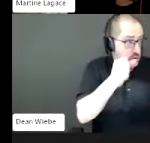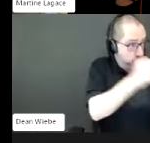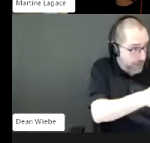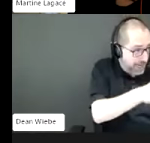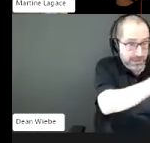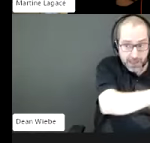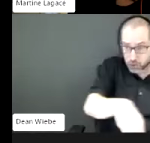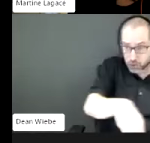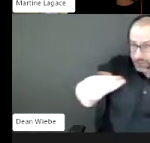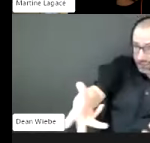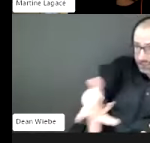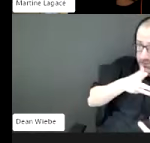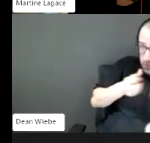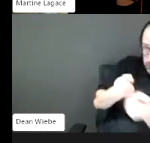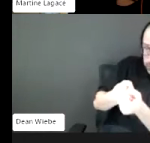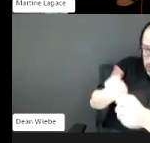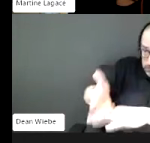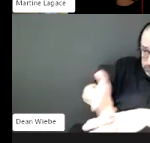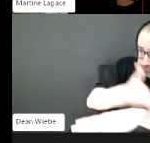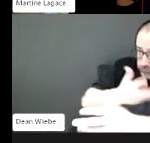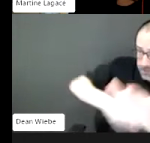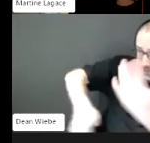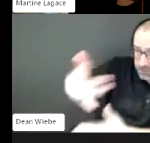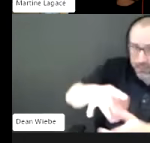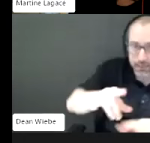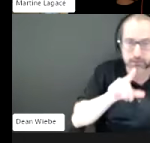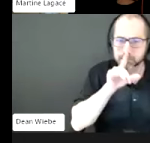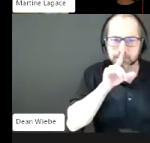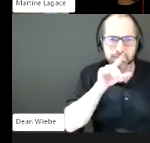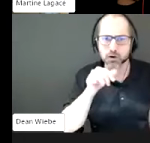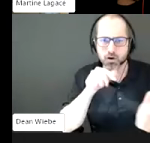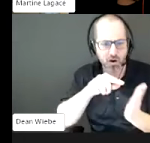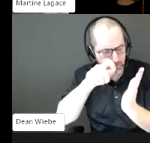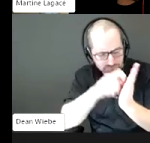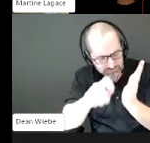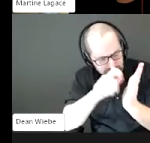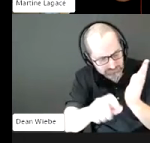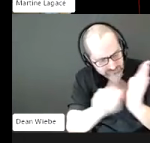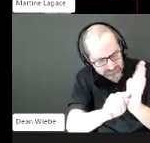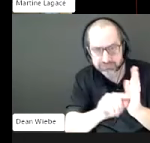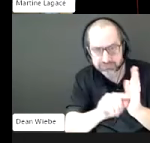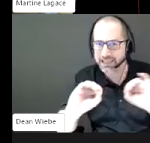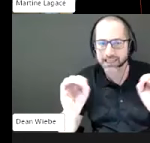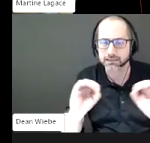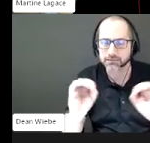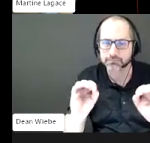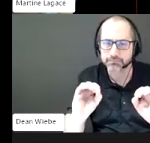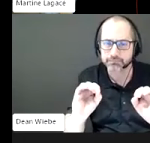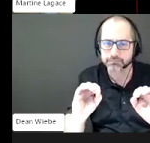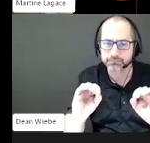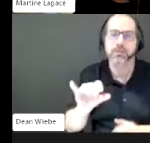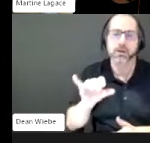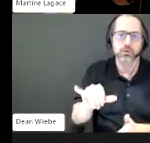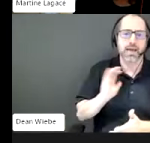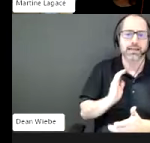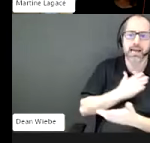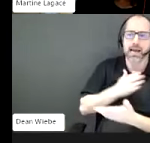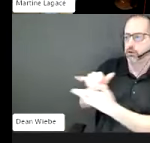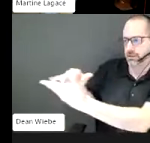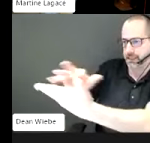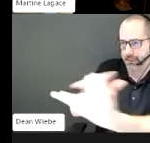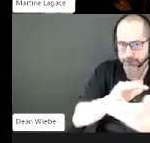in these documents. So that's the finding of the study that we've conducted